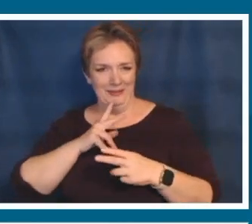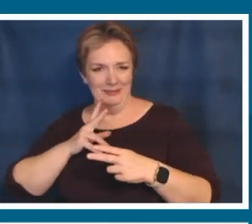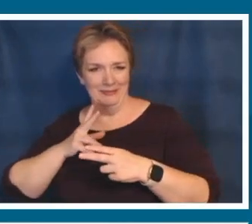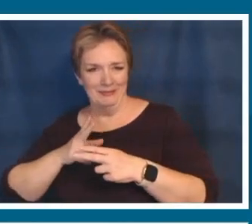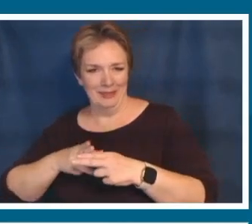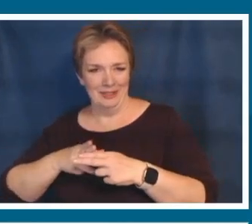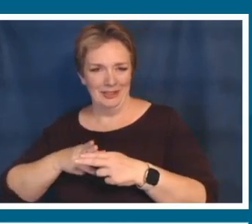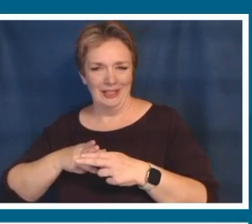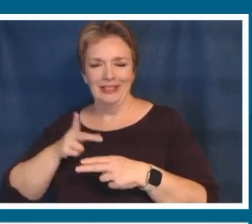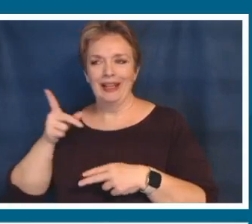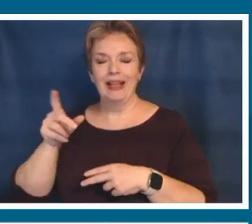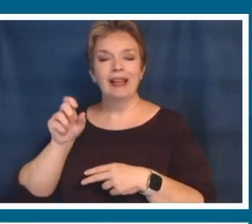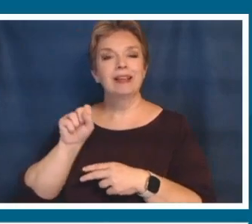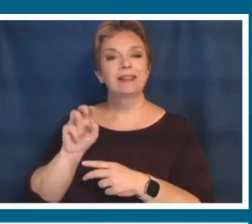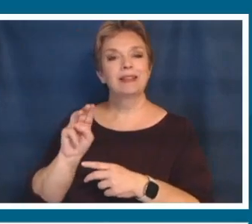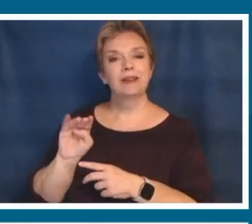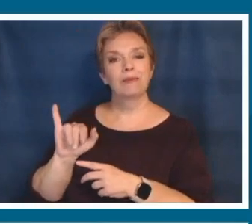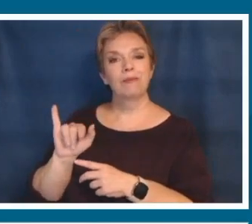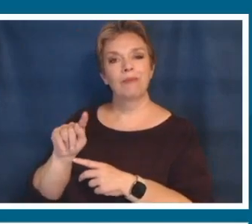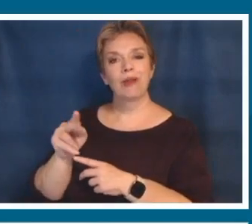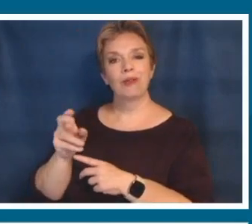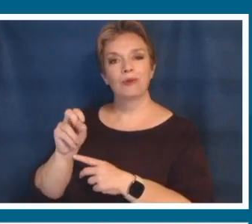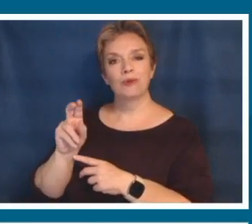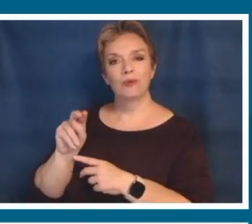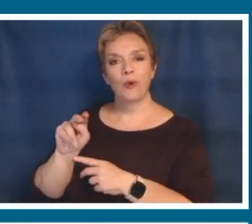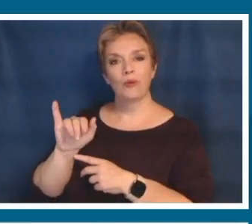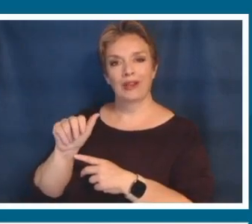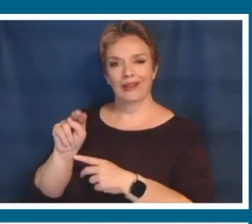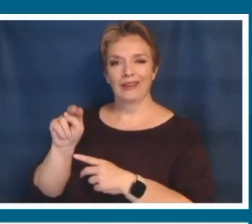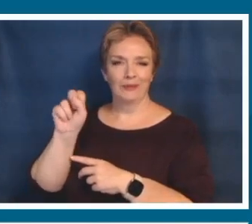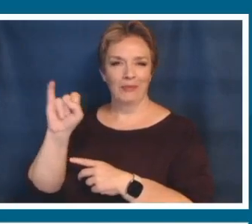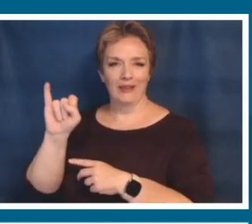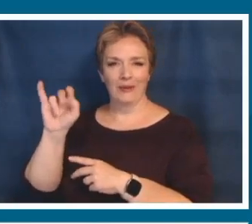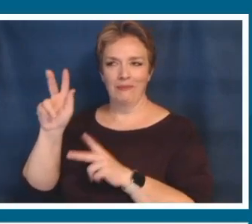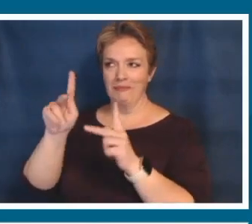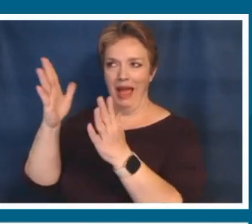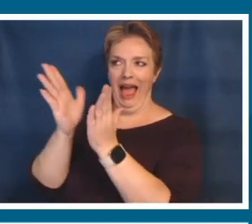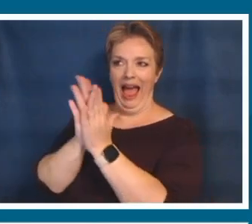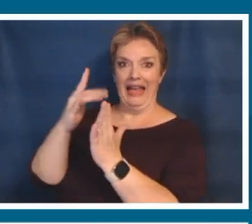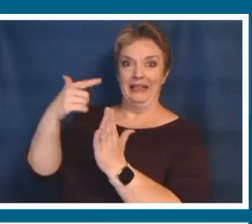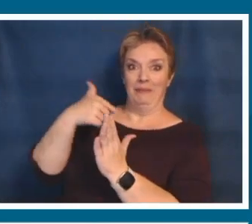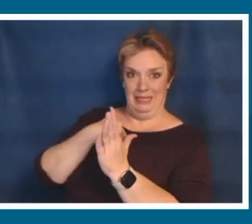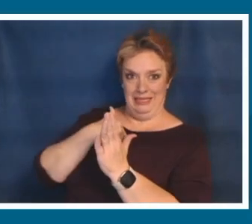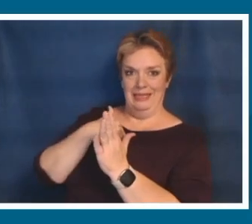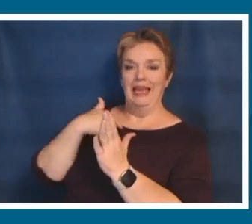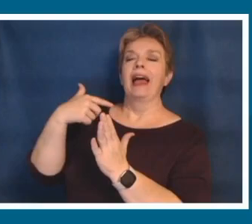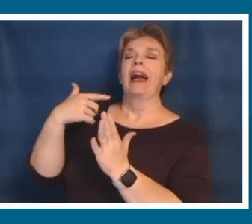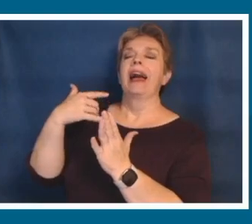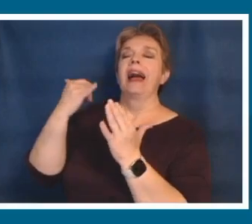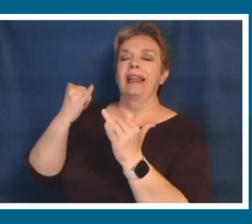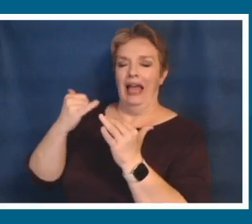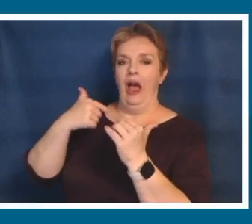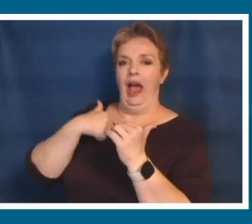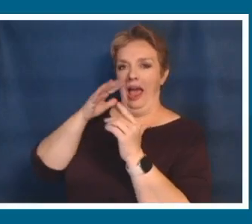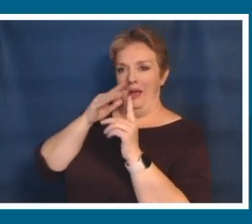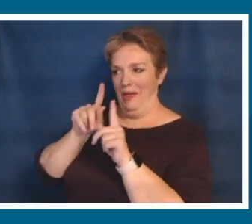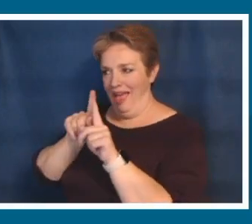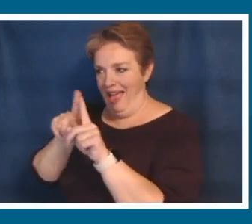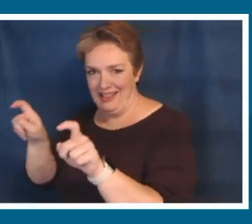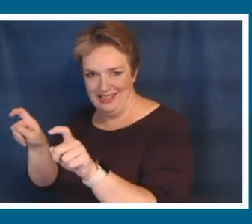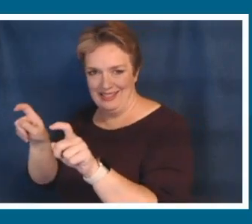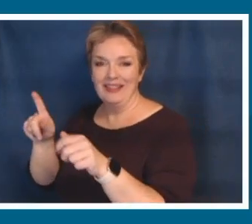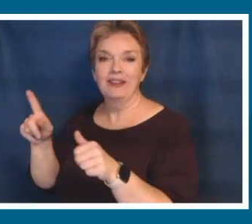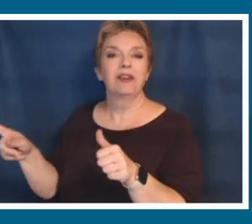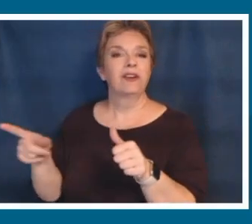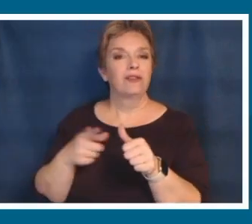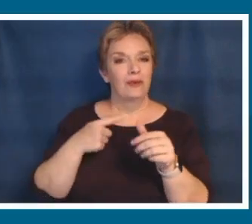our Smithsonian colleagues, and so I'm going to ask my panelists to do it as well, and that is describe our own settings. So again, I'm Leanne, and I work for the